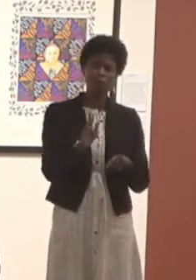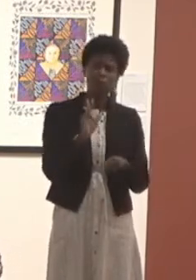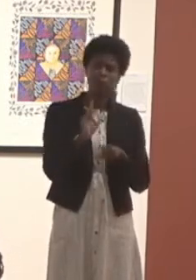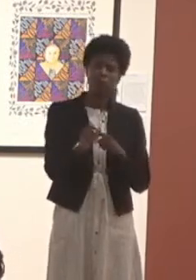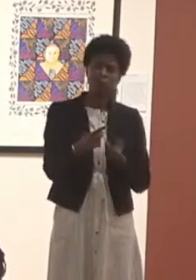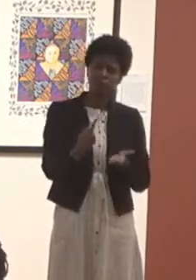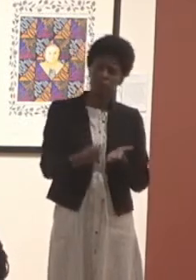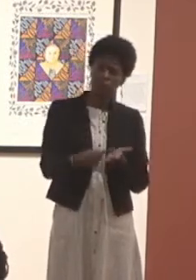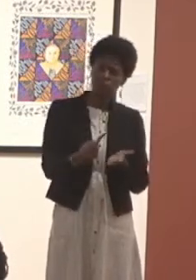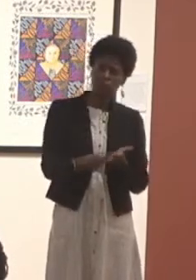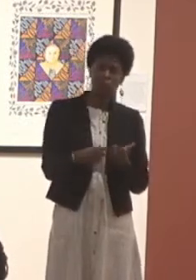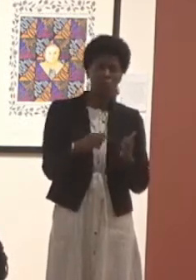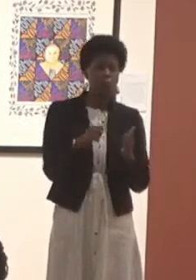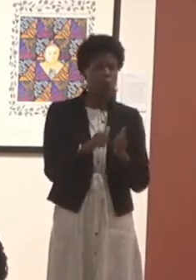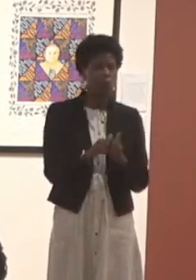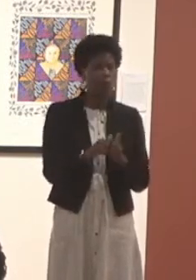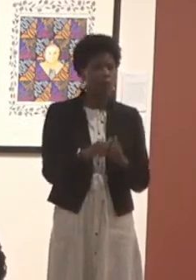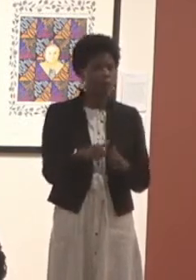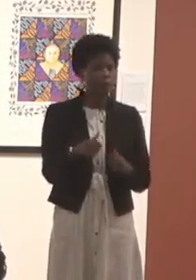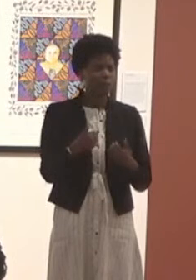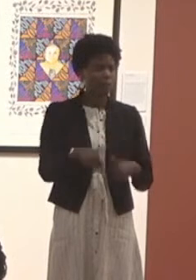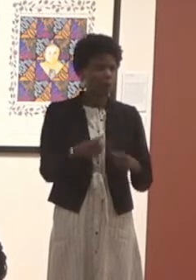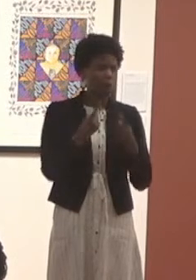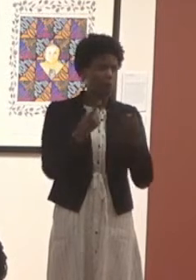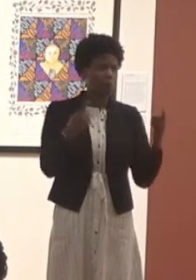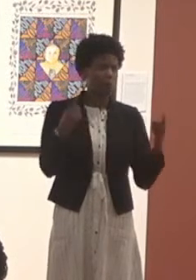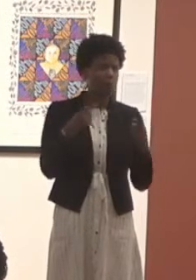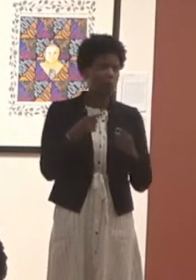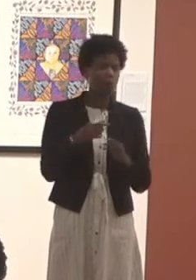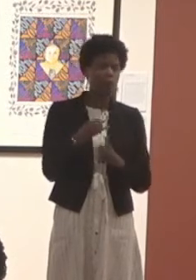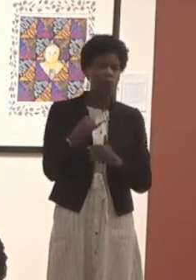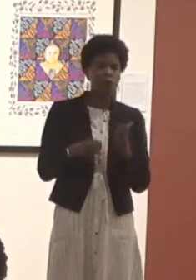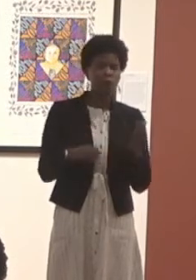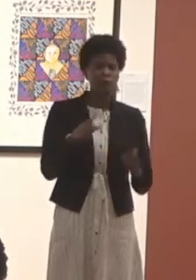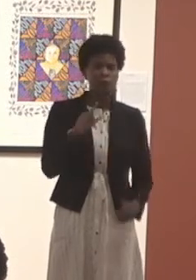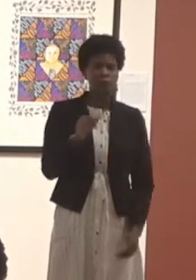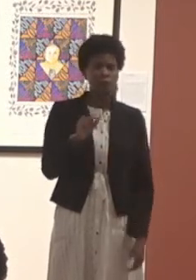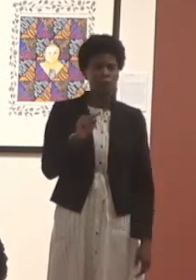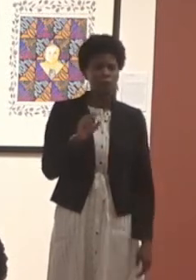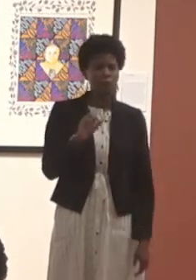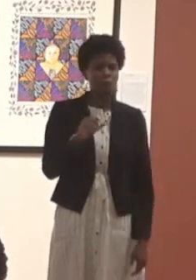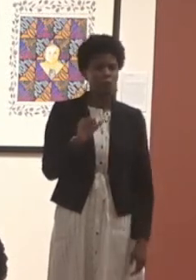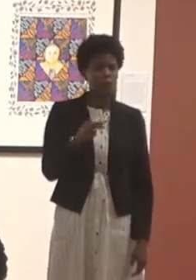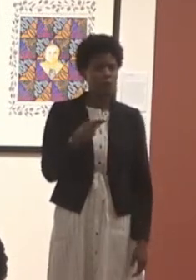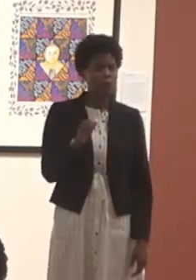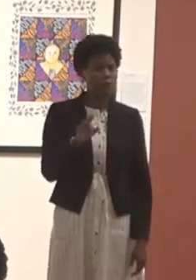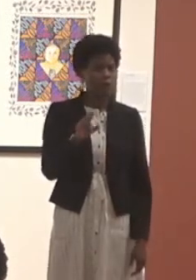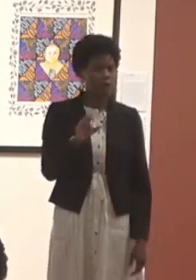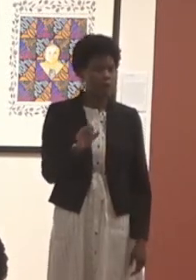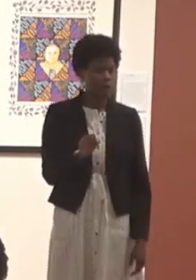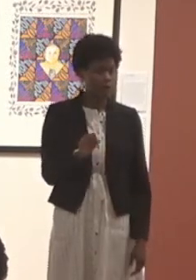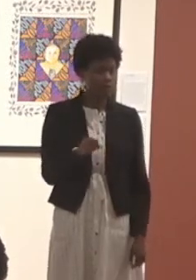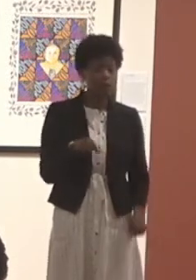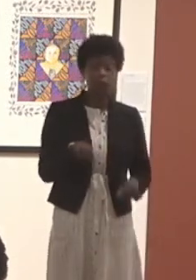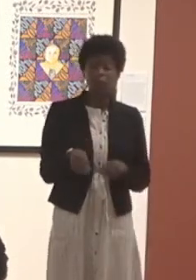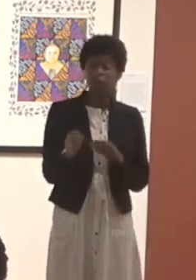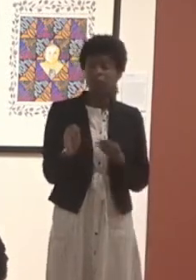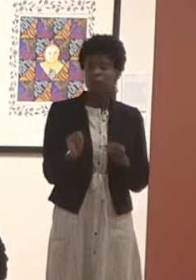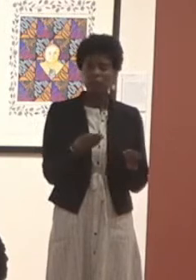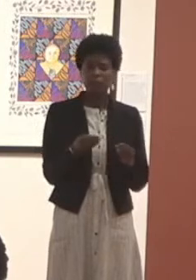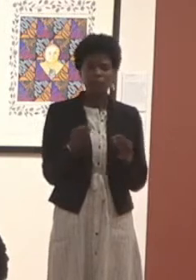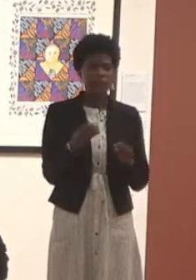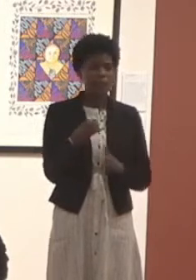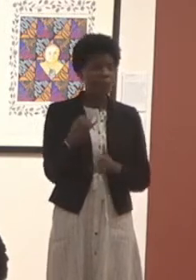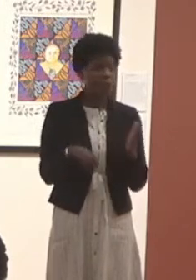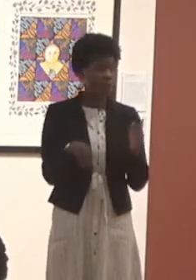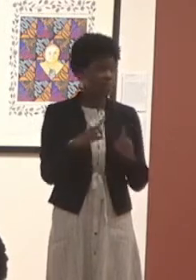artist LaToya Hobbs. And that residency and visit and talk had been facilitated by the art department. I think